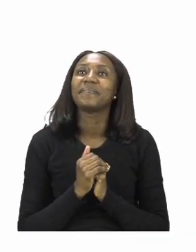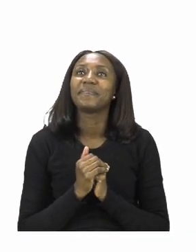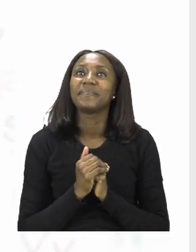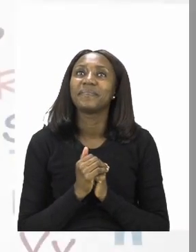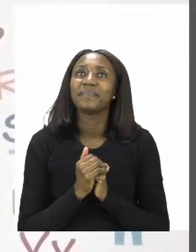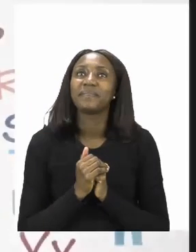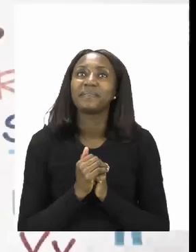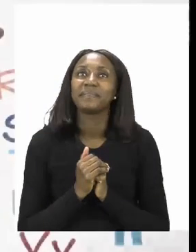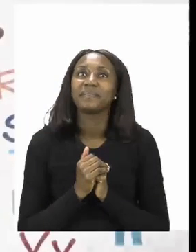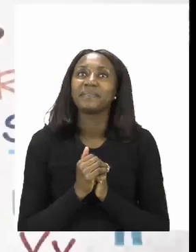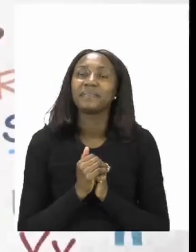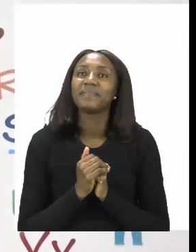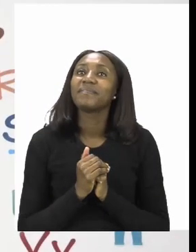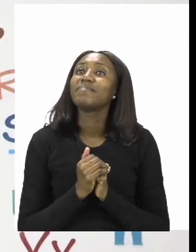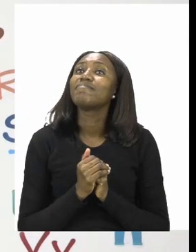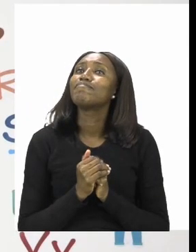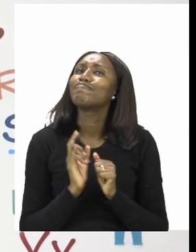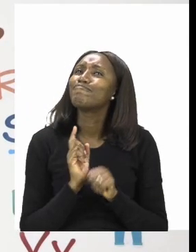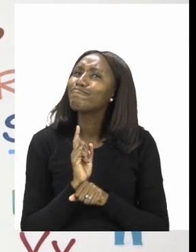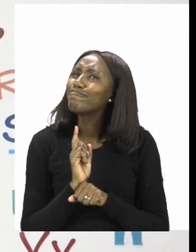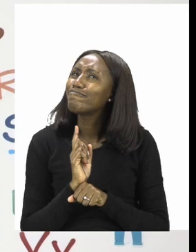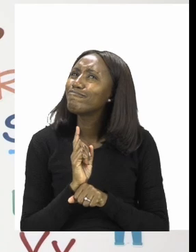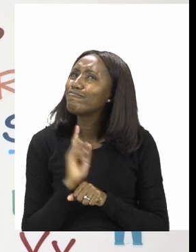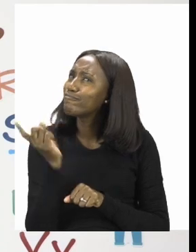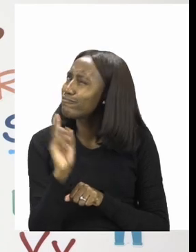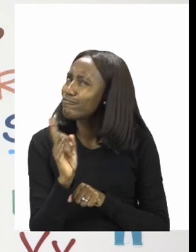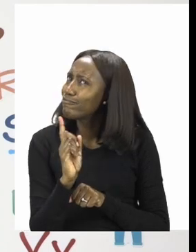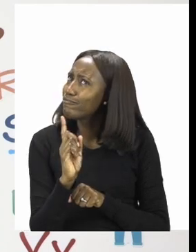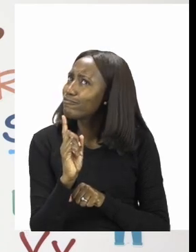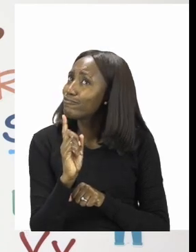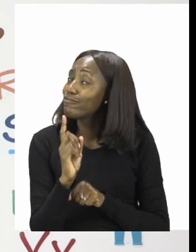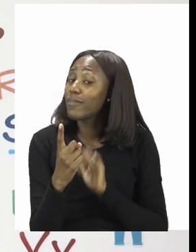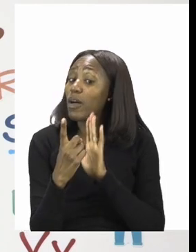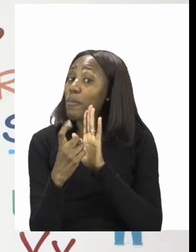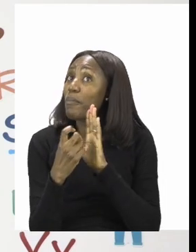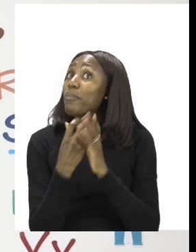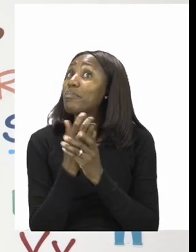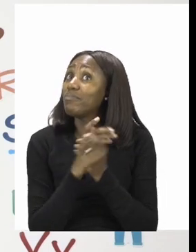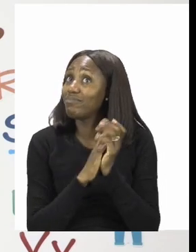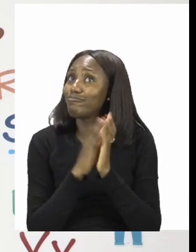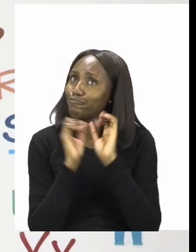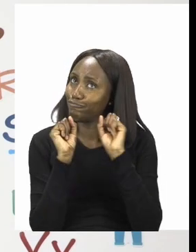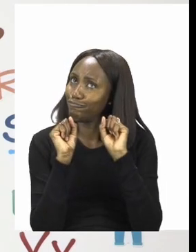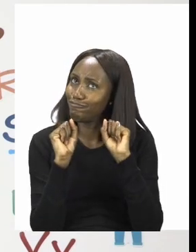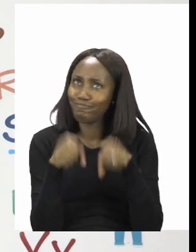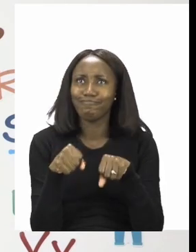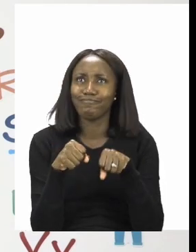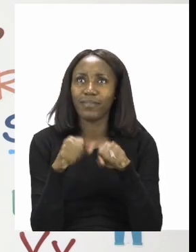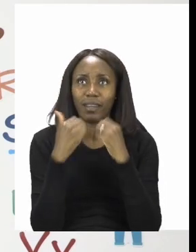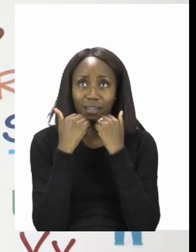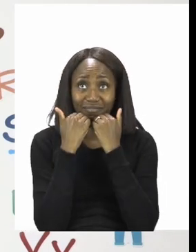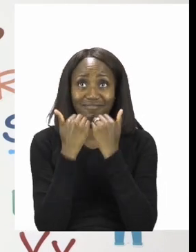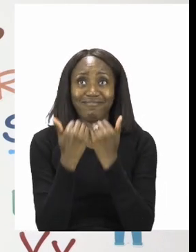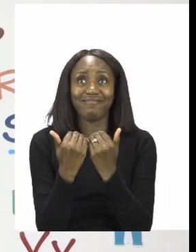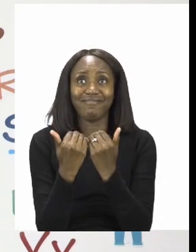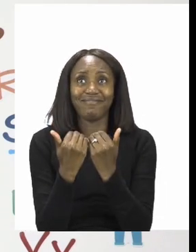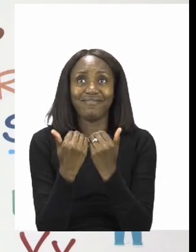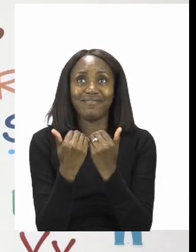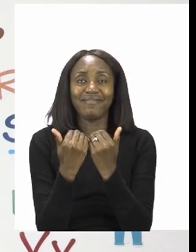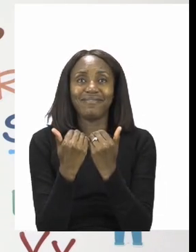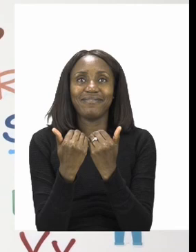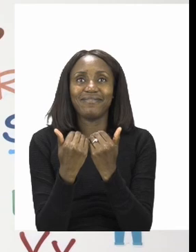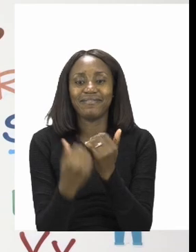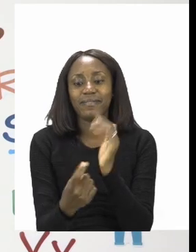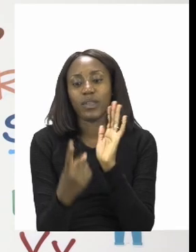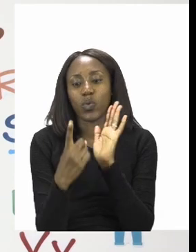parts. And before we get into any lessons, my dear friends, we know that we have to sanitize. So let us